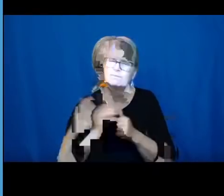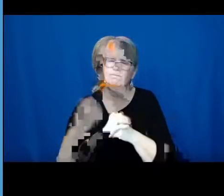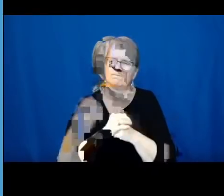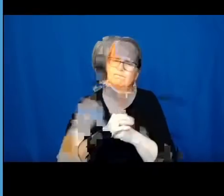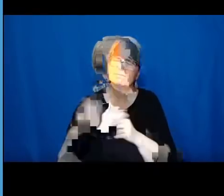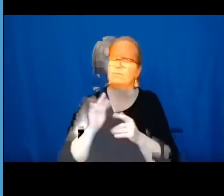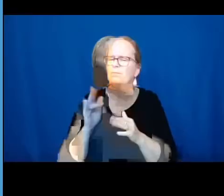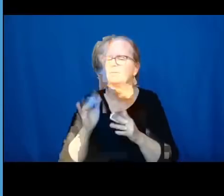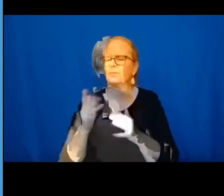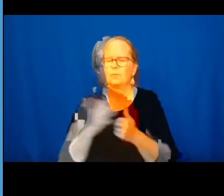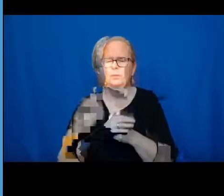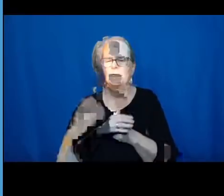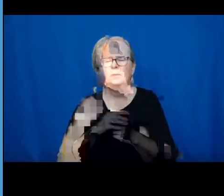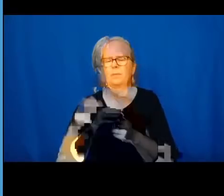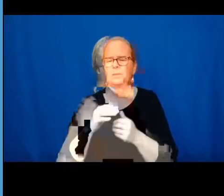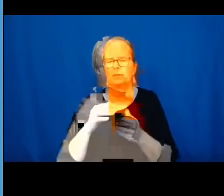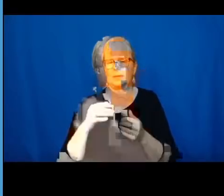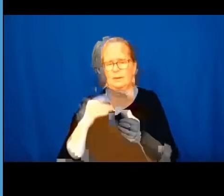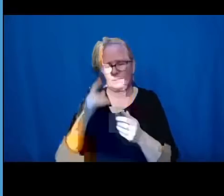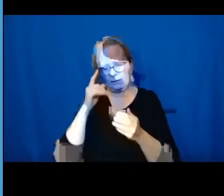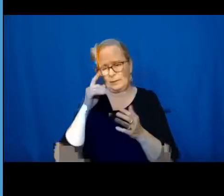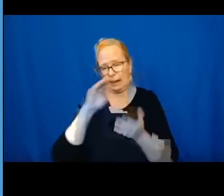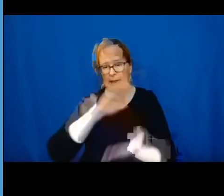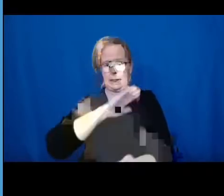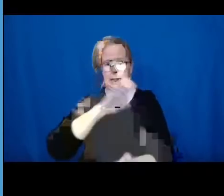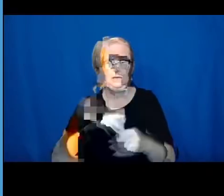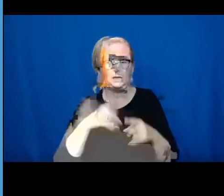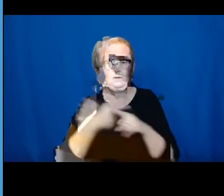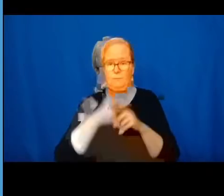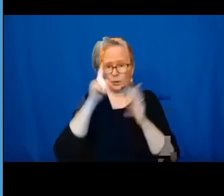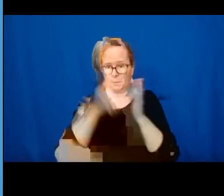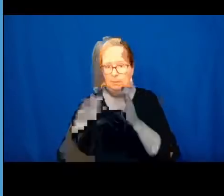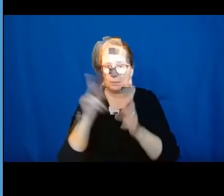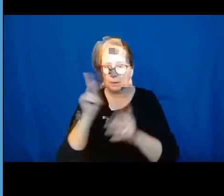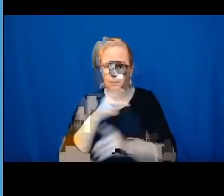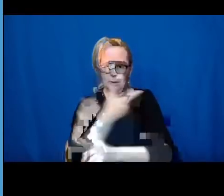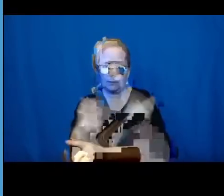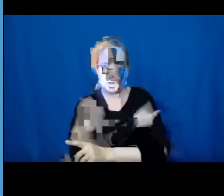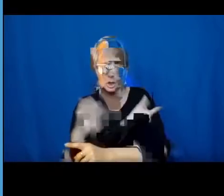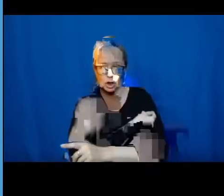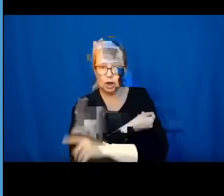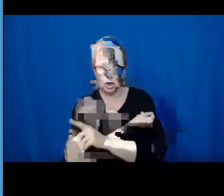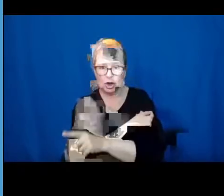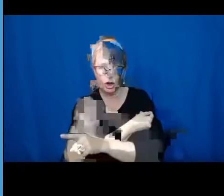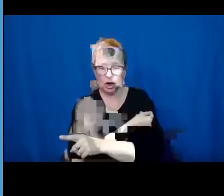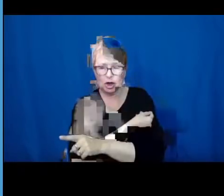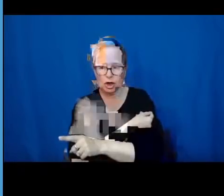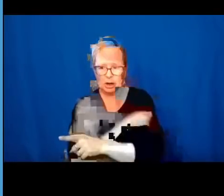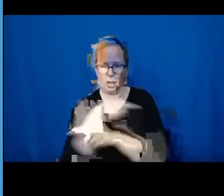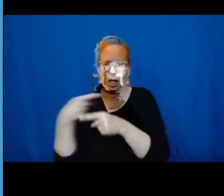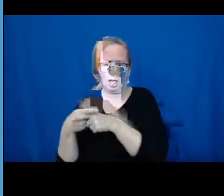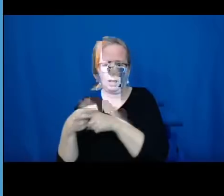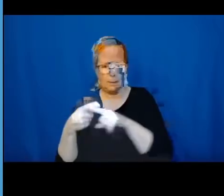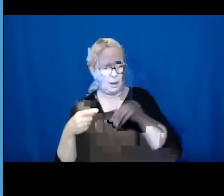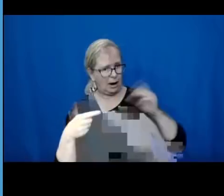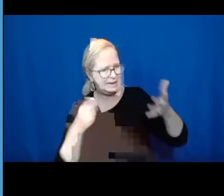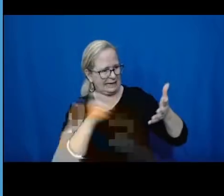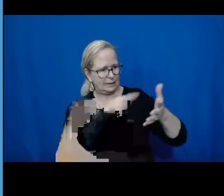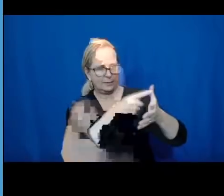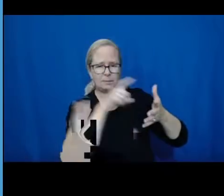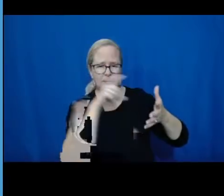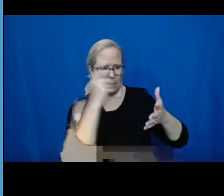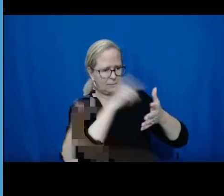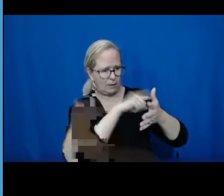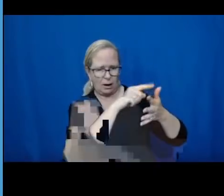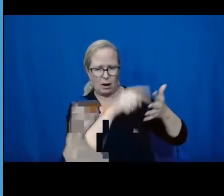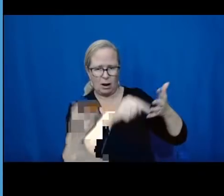that everybody can comply with, is pretty hard to imagine people protesting against airflow upgrades in